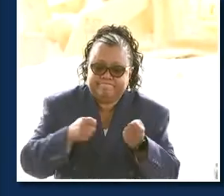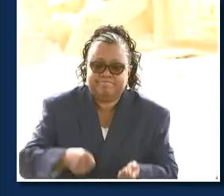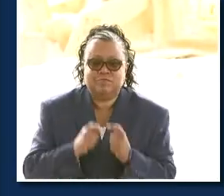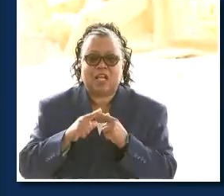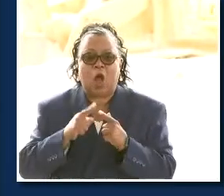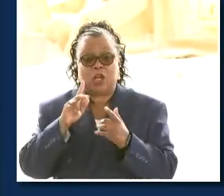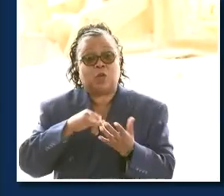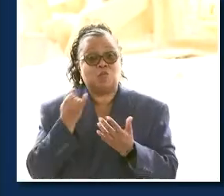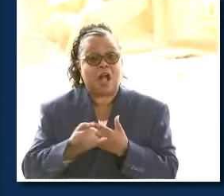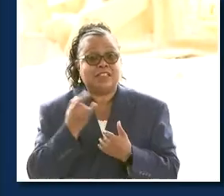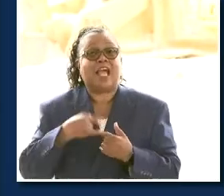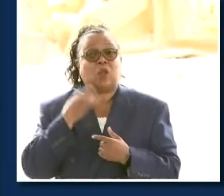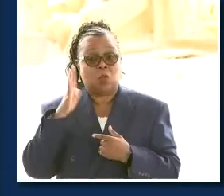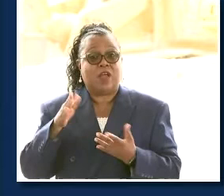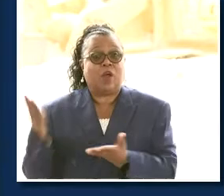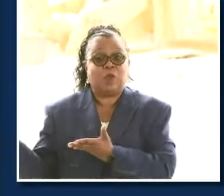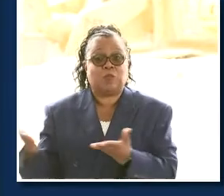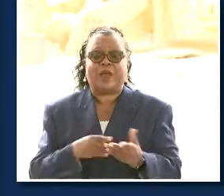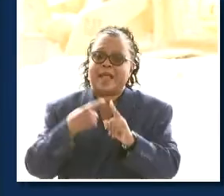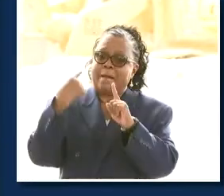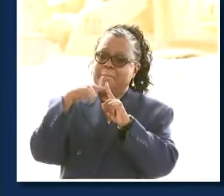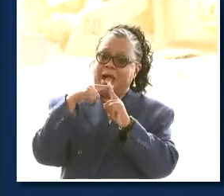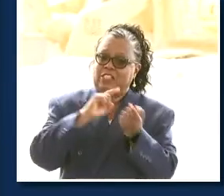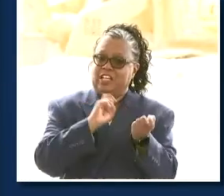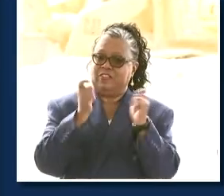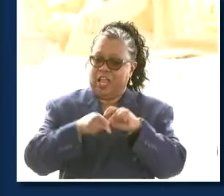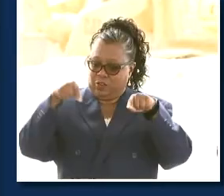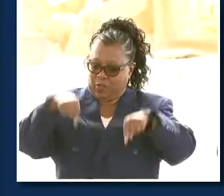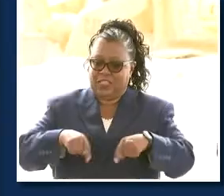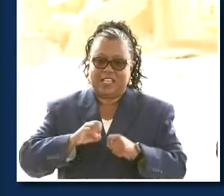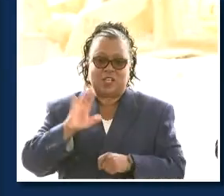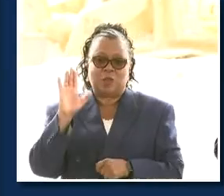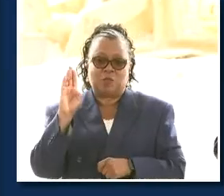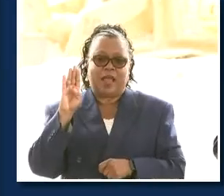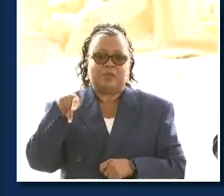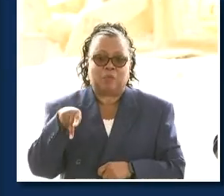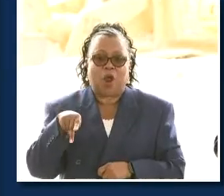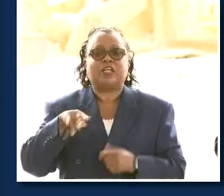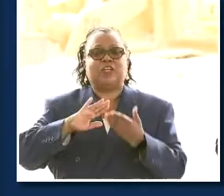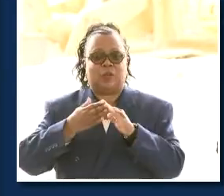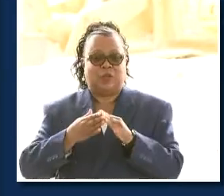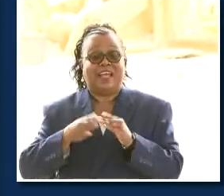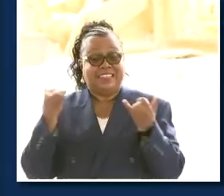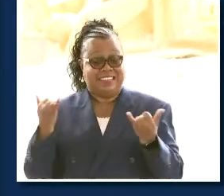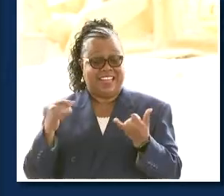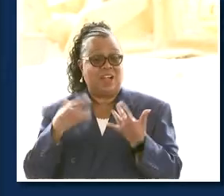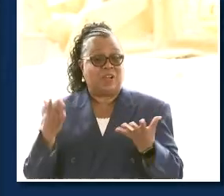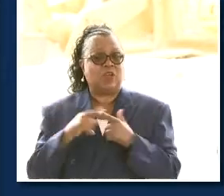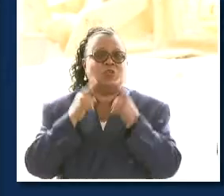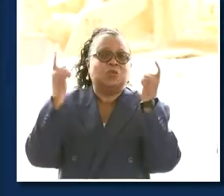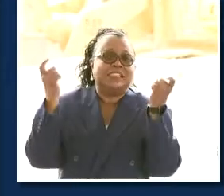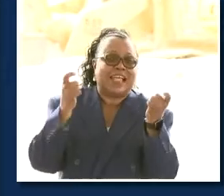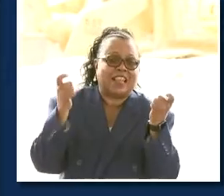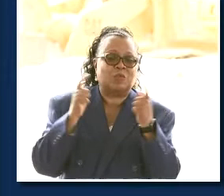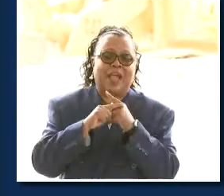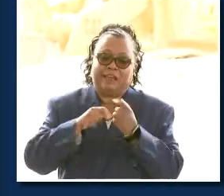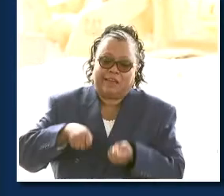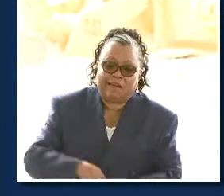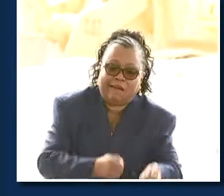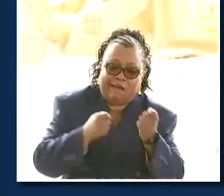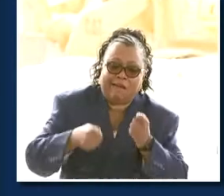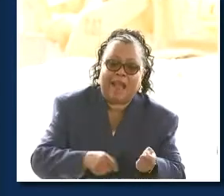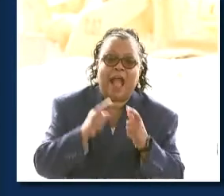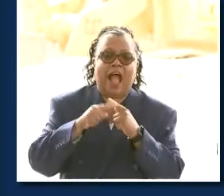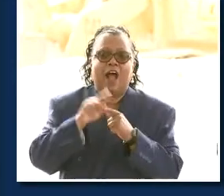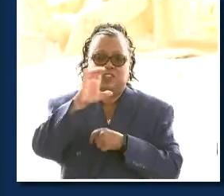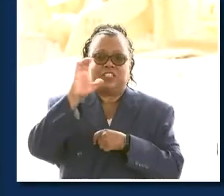a project that will bring positive change to this Brighton Park community. Today we're here to celebrate the groundbreaking